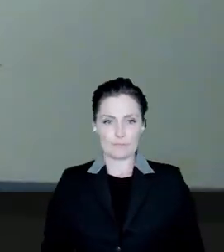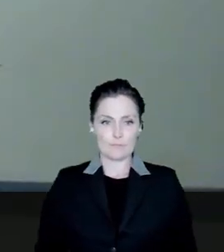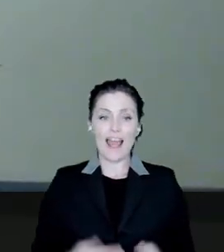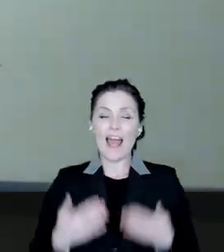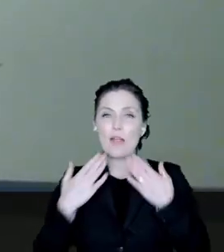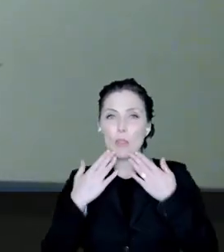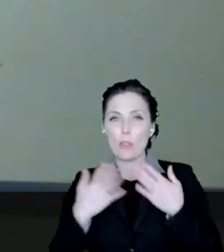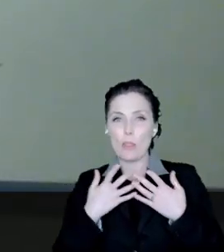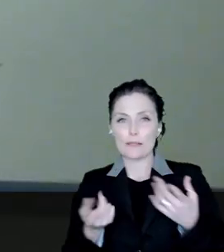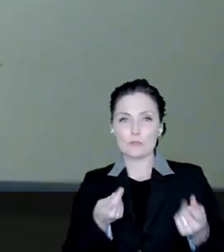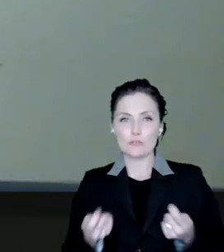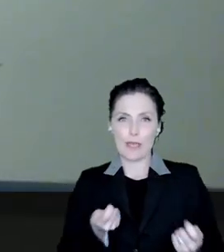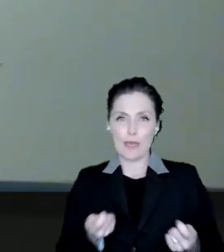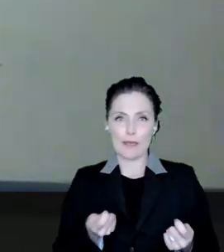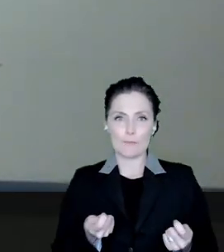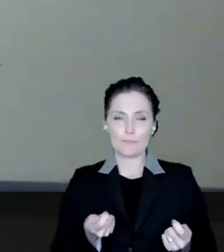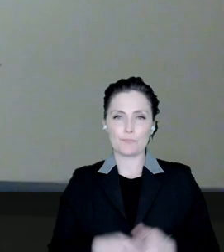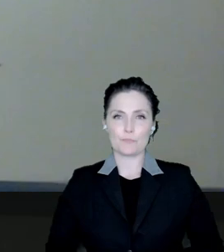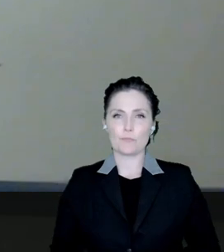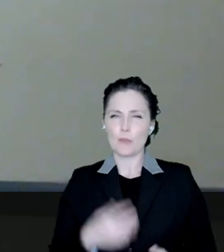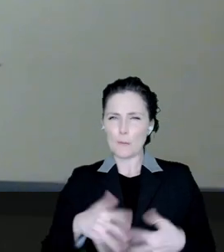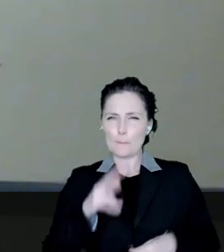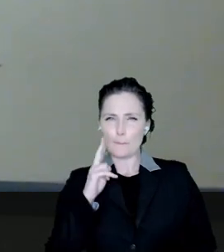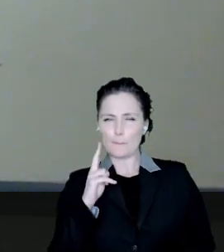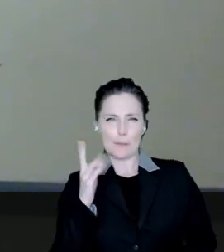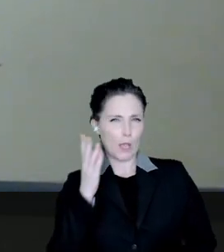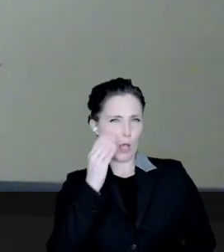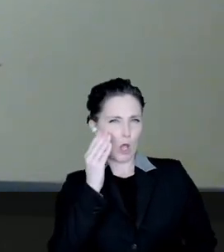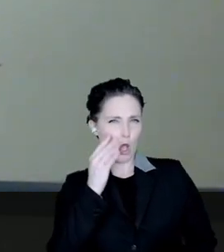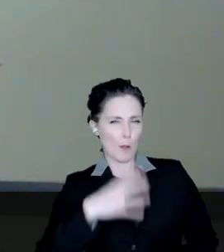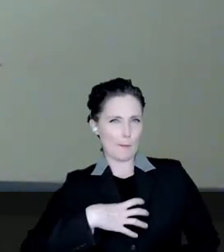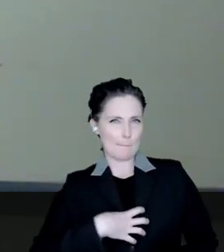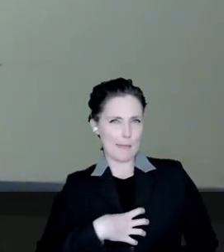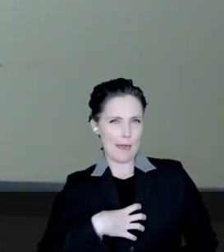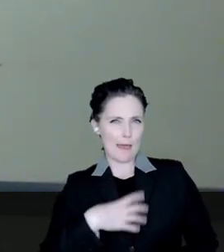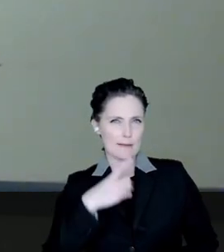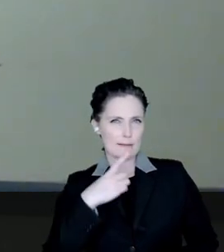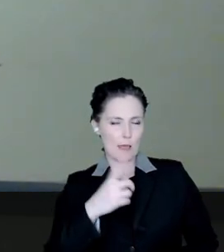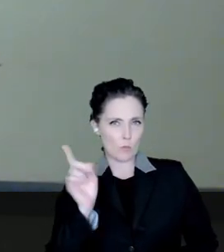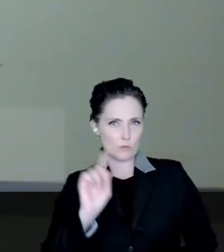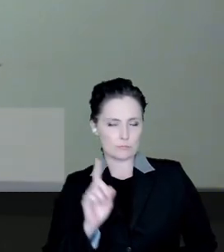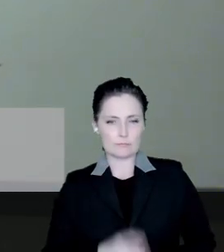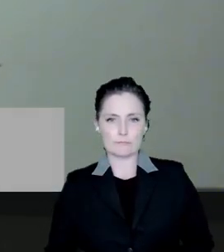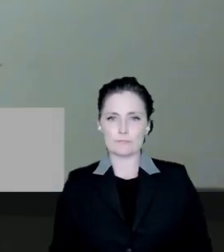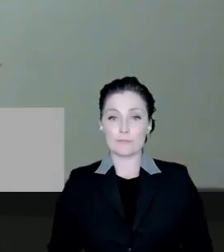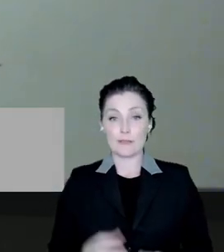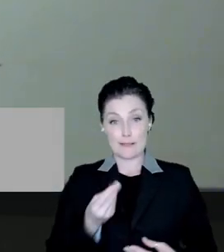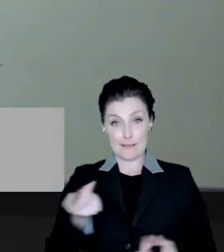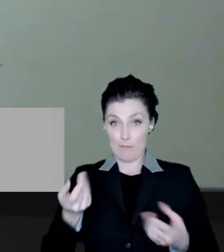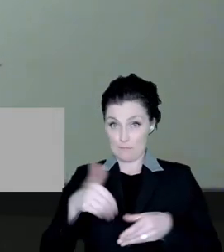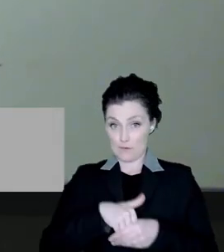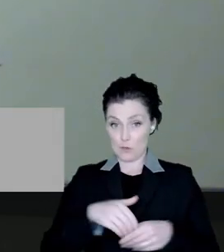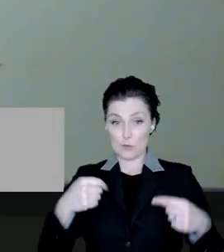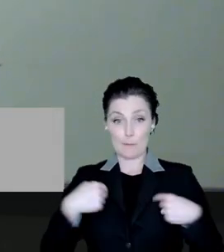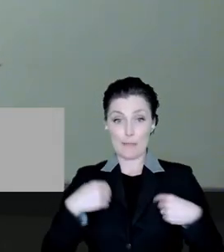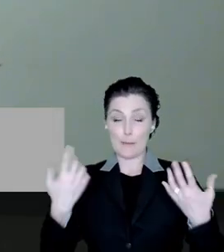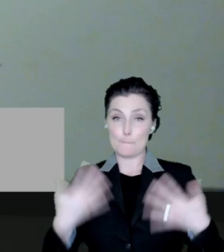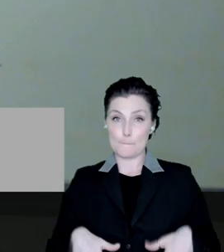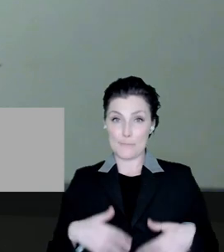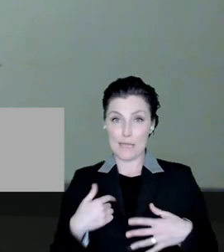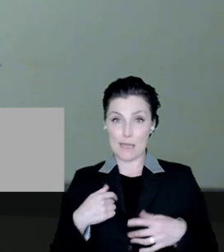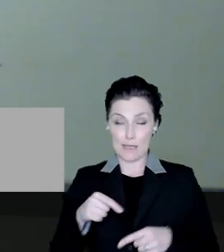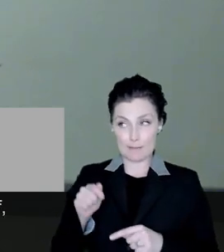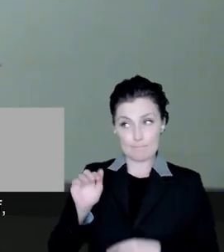And you will have just heard the Mayor mention that some of us, including myself, have pressed him on the